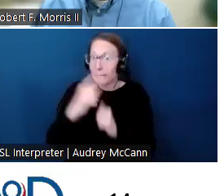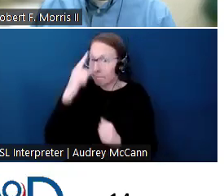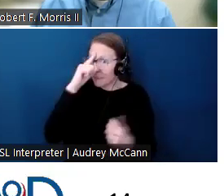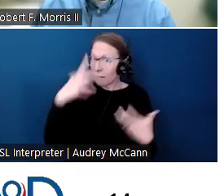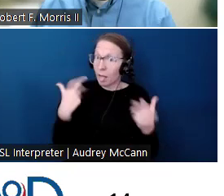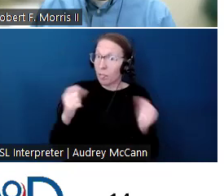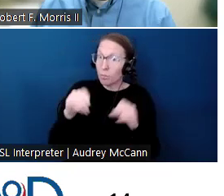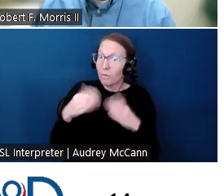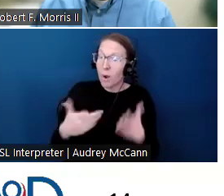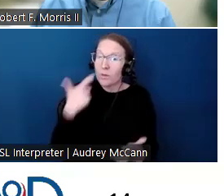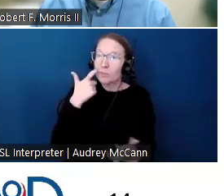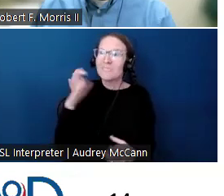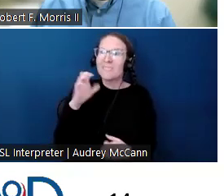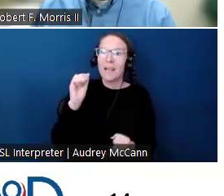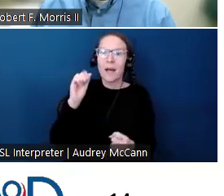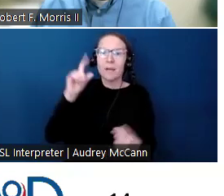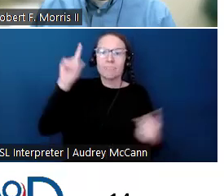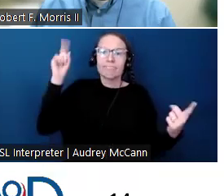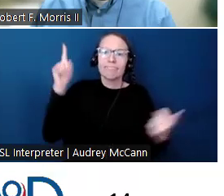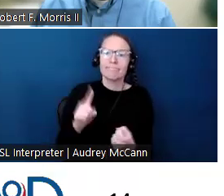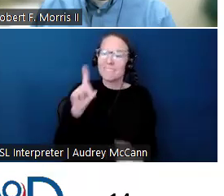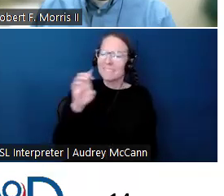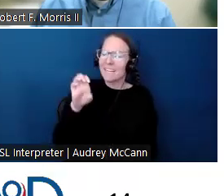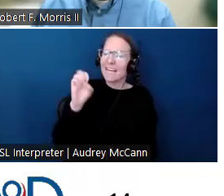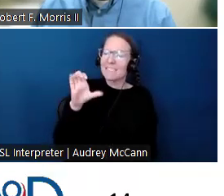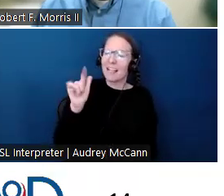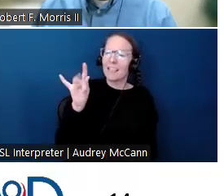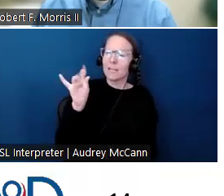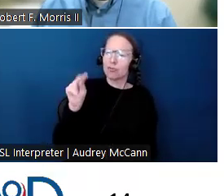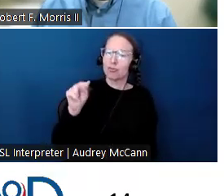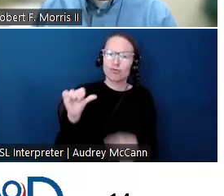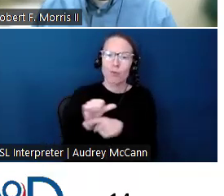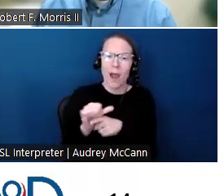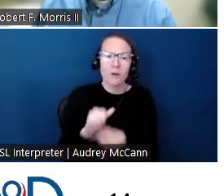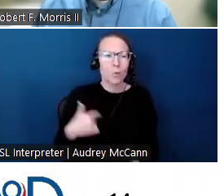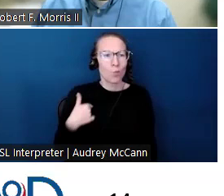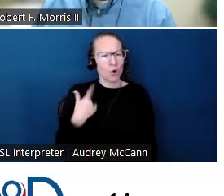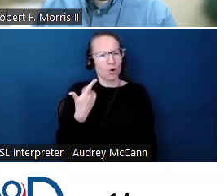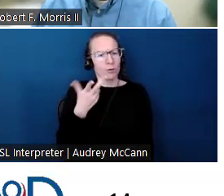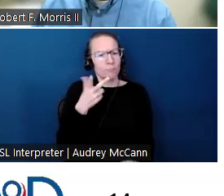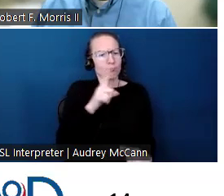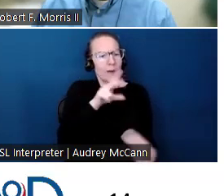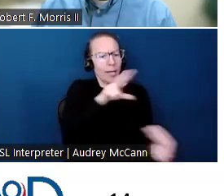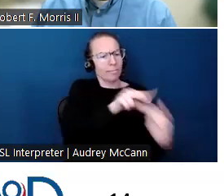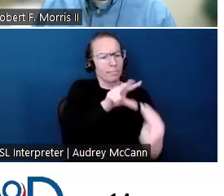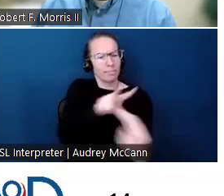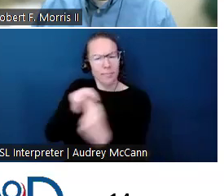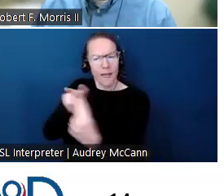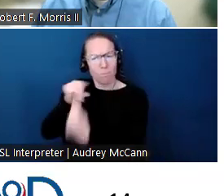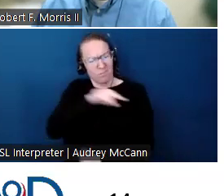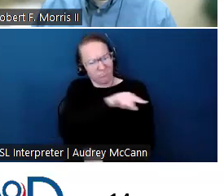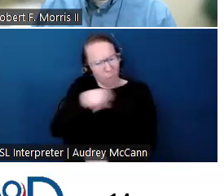recently did like a de-escalation training. So we're using the local kind of experts to our advantage that provide trainings